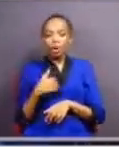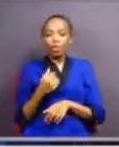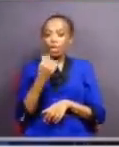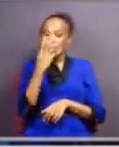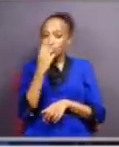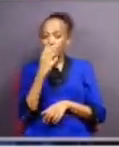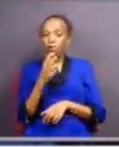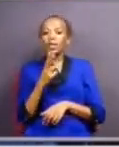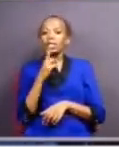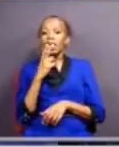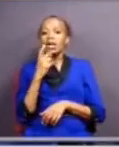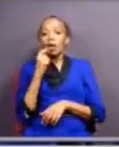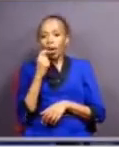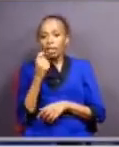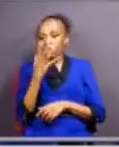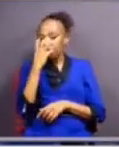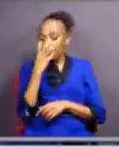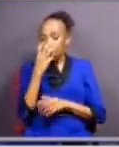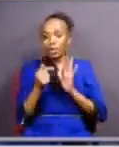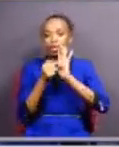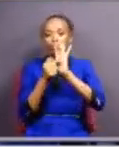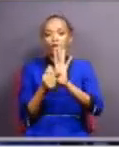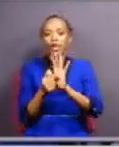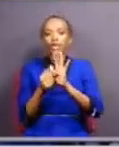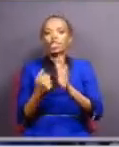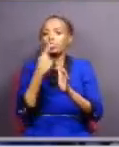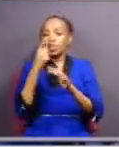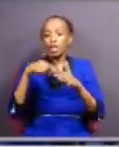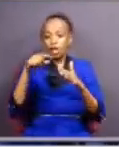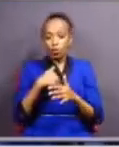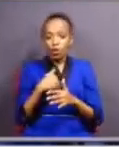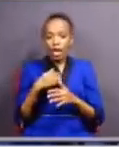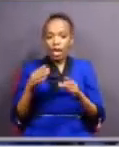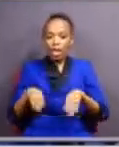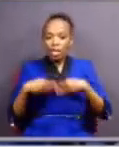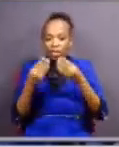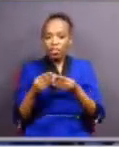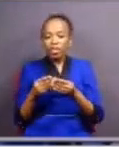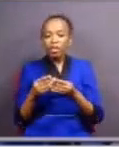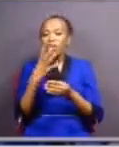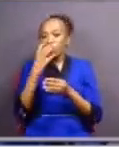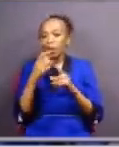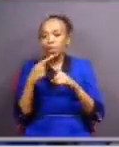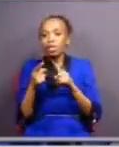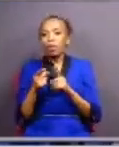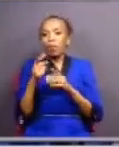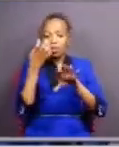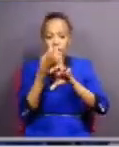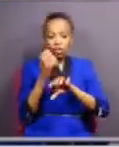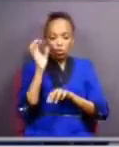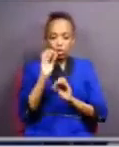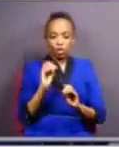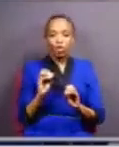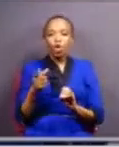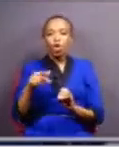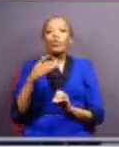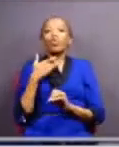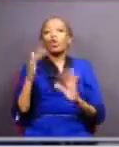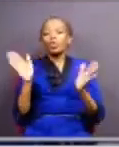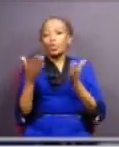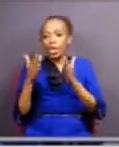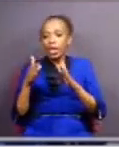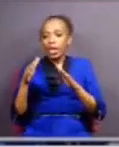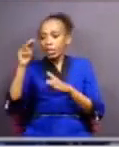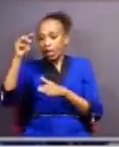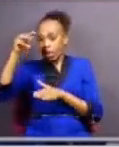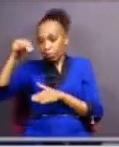flowers, white flowers, symbolically to state that we are giving flowers and not stones. And what we want to encourage our members